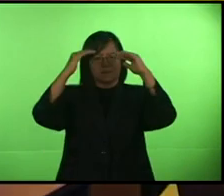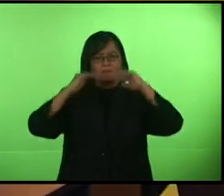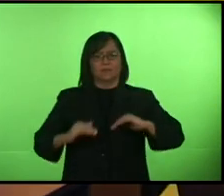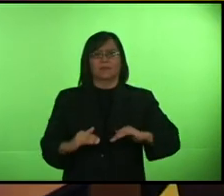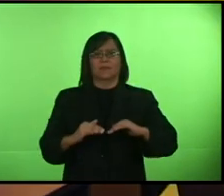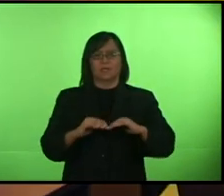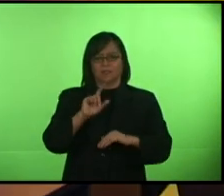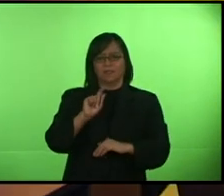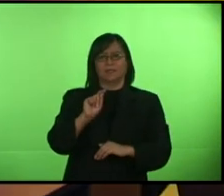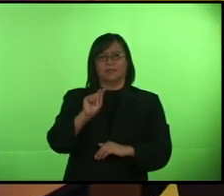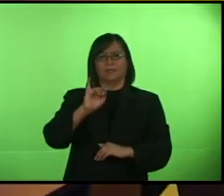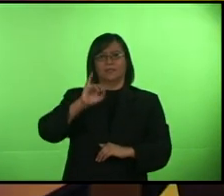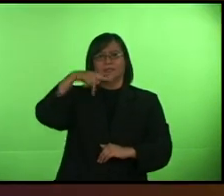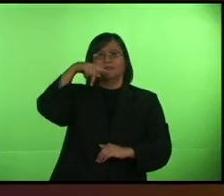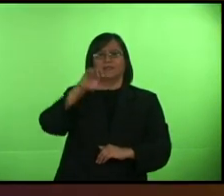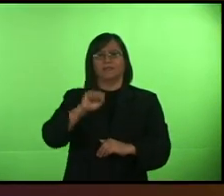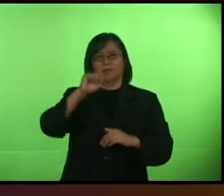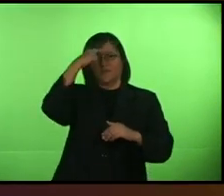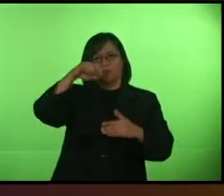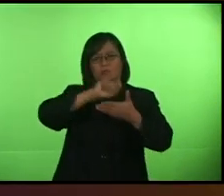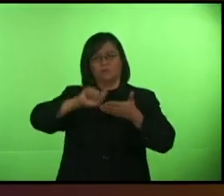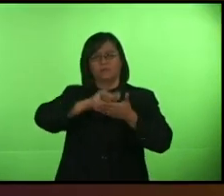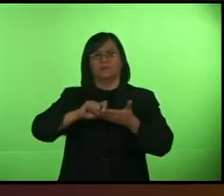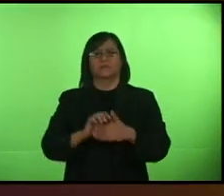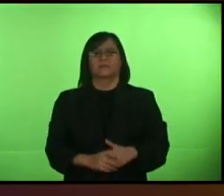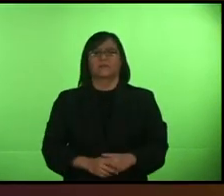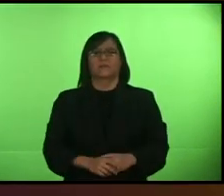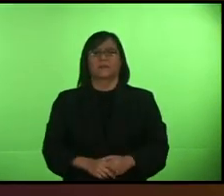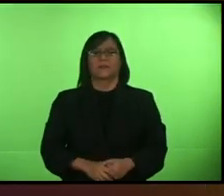Next, basic tips on writing.